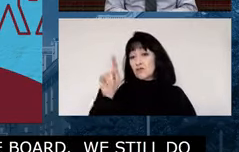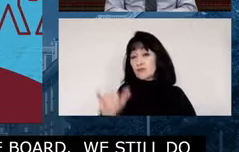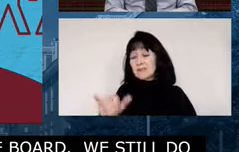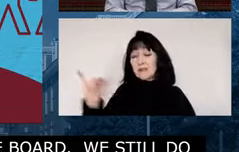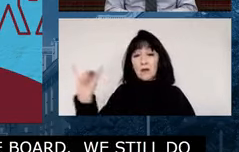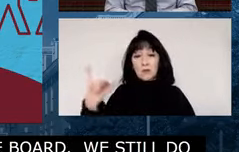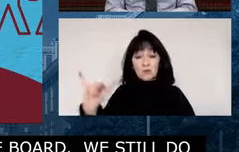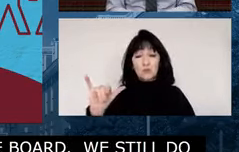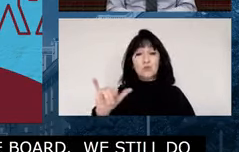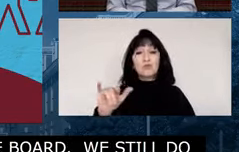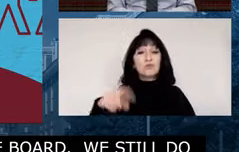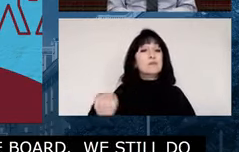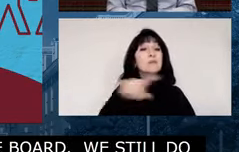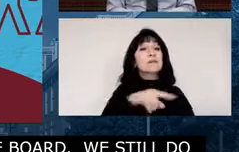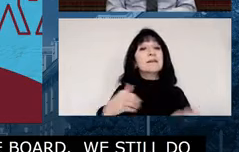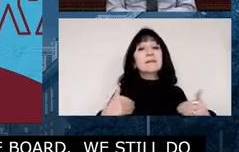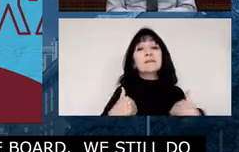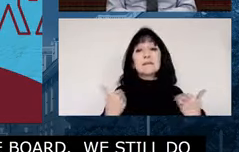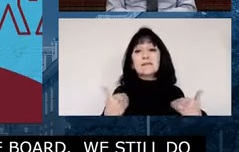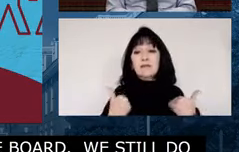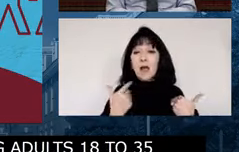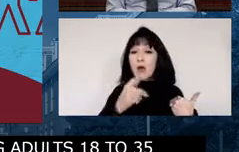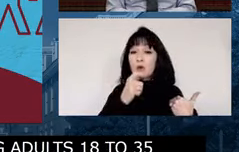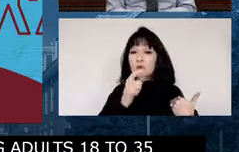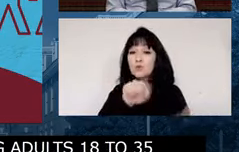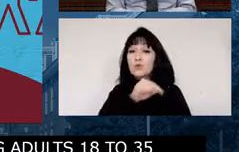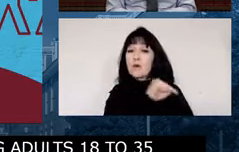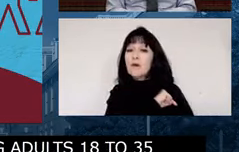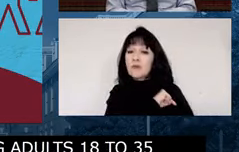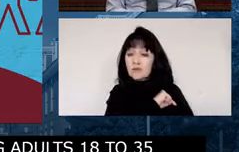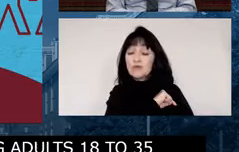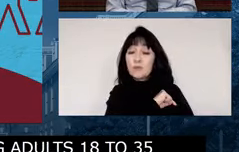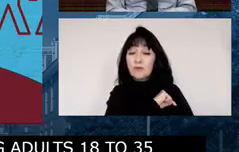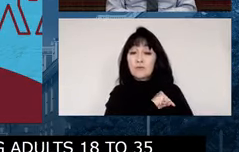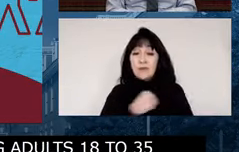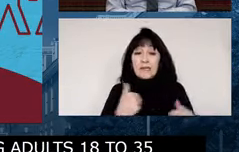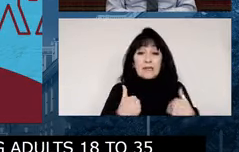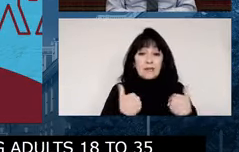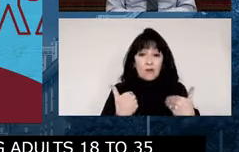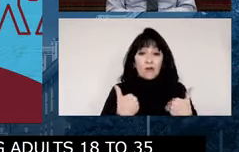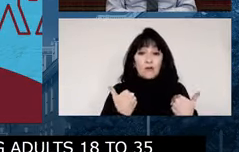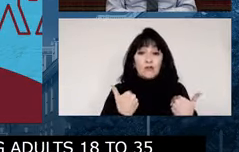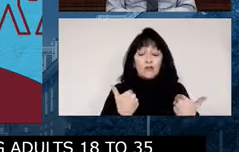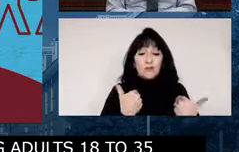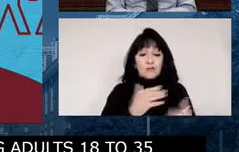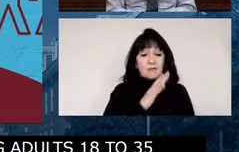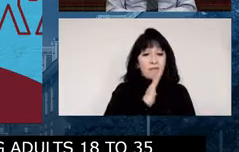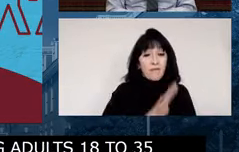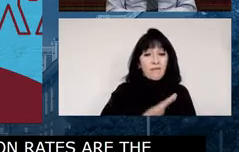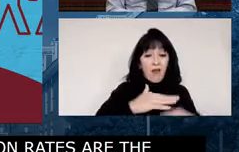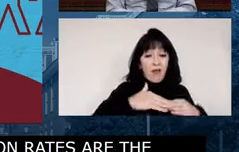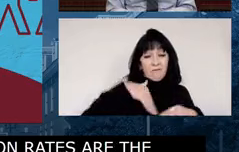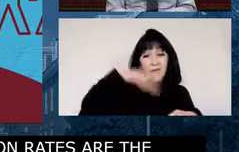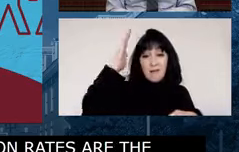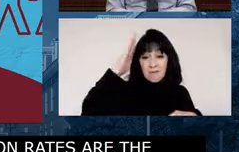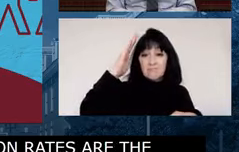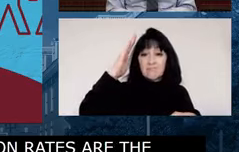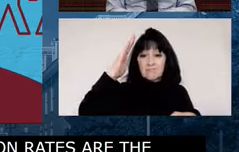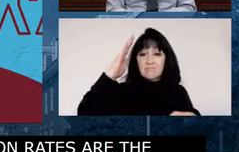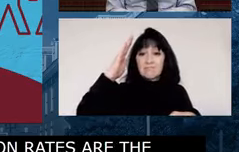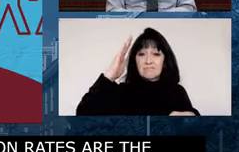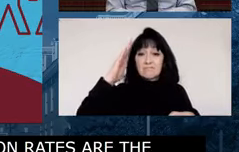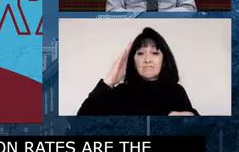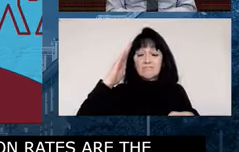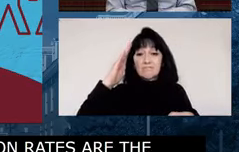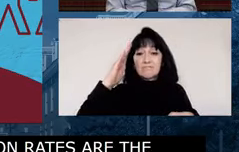young people, those eligible, the younger ones, so 5 years and older up to